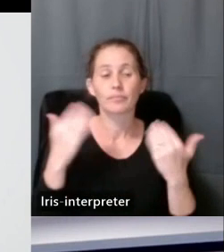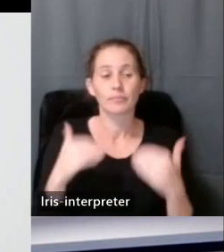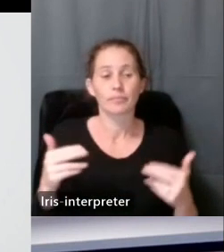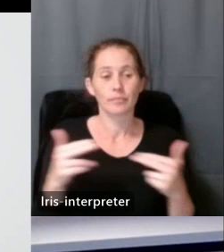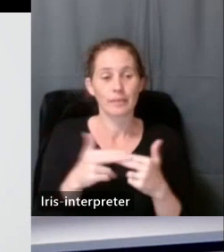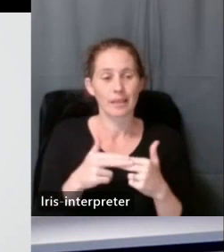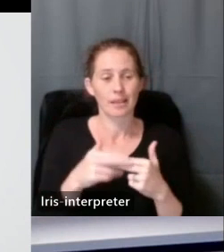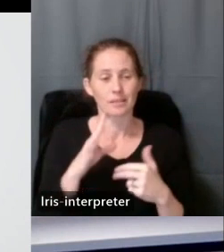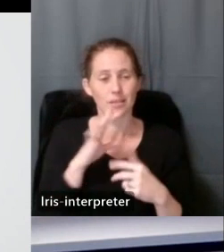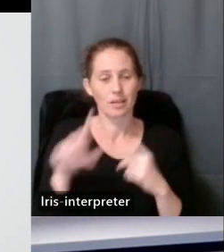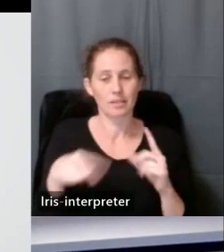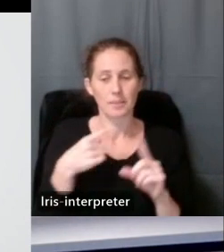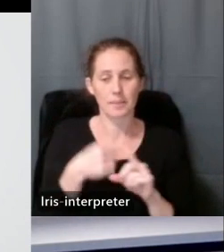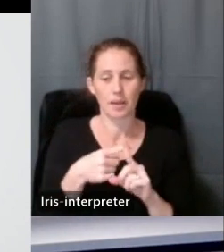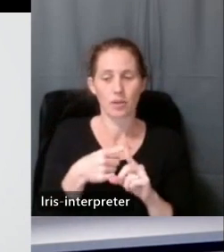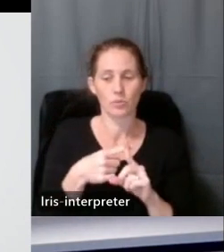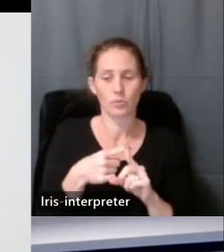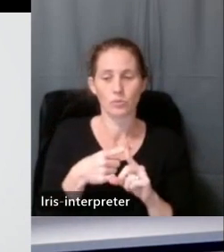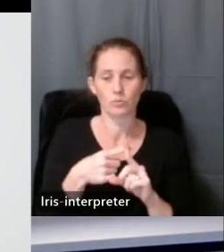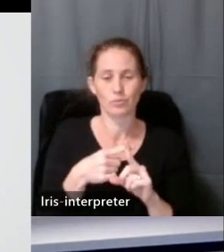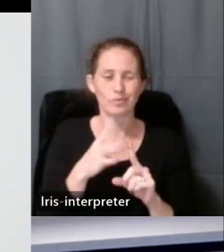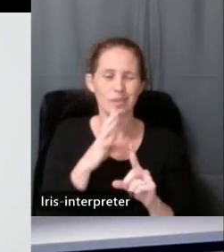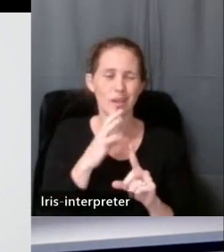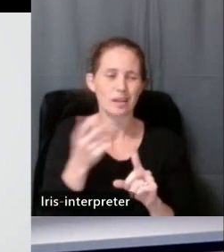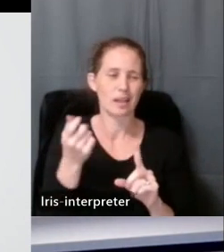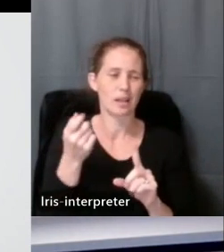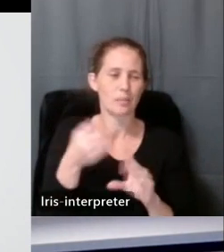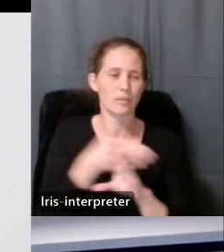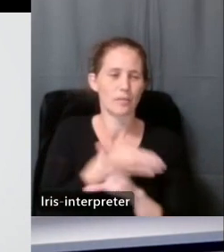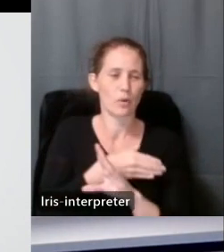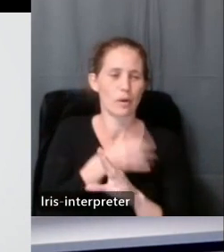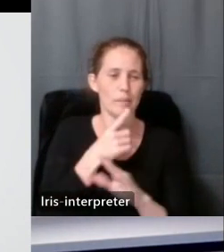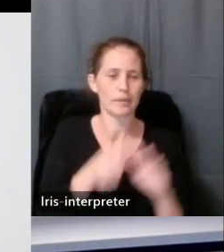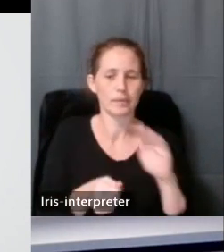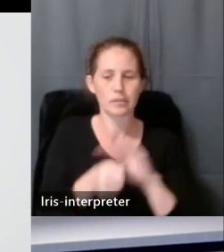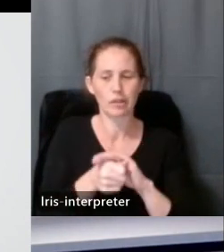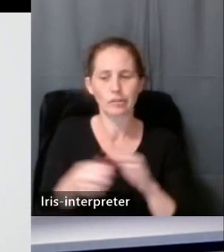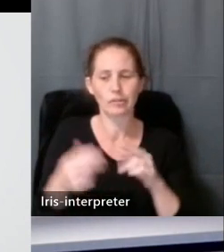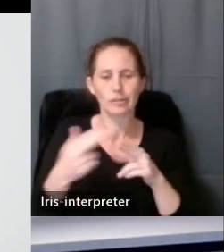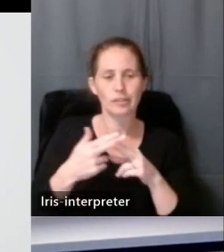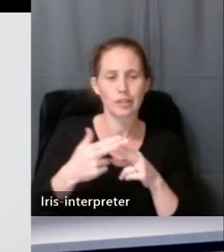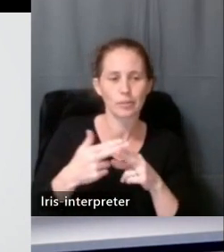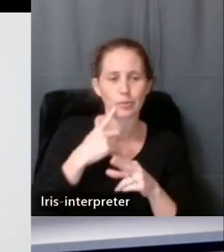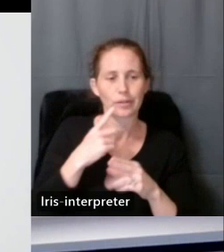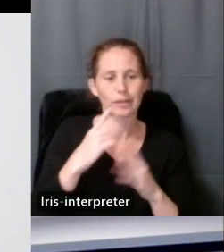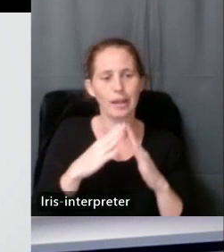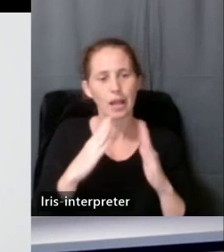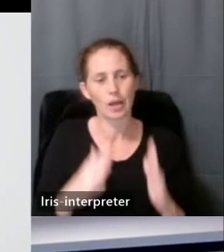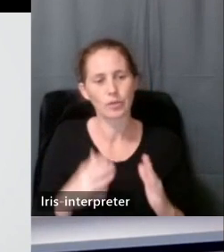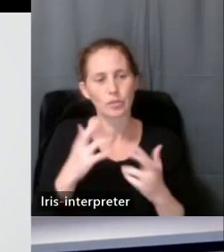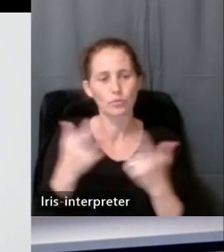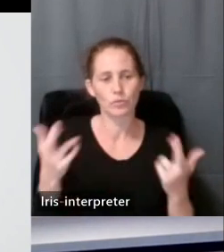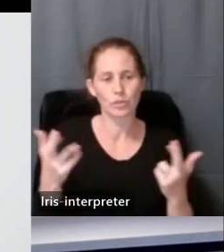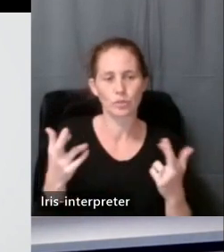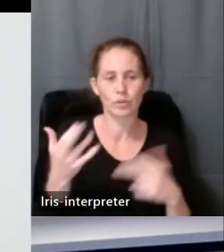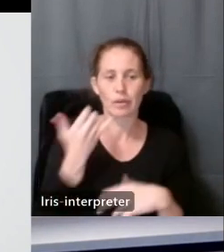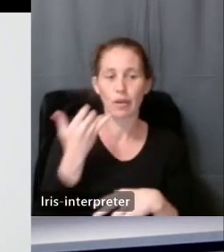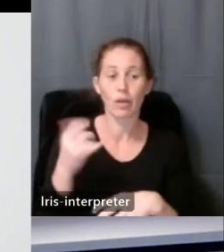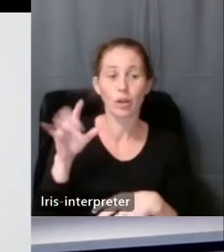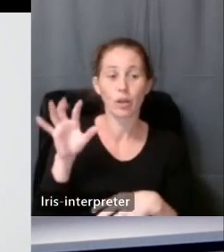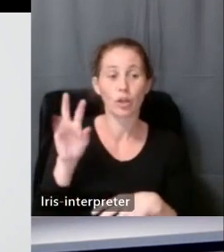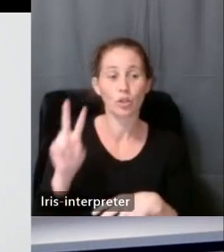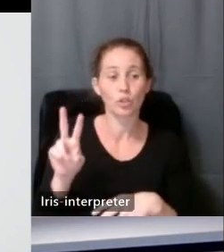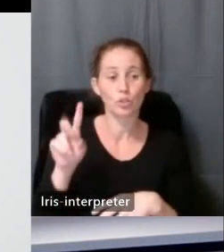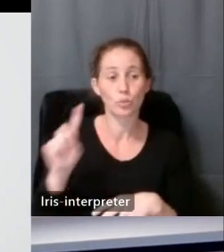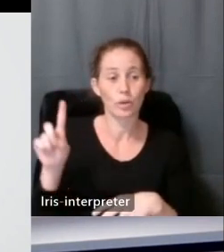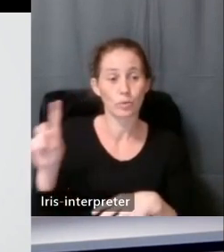slide just talks about, we alluded to it before, the shelters, temporary lodging resources, calling 211,